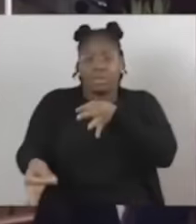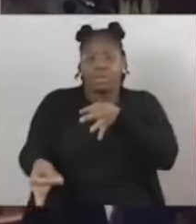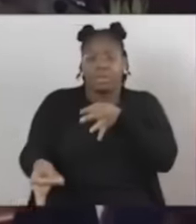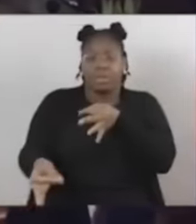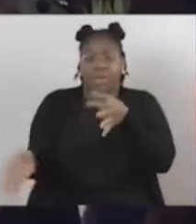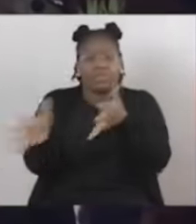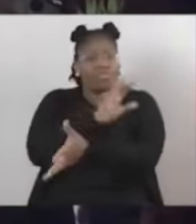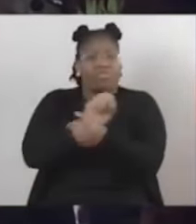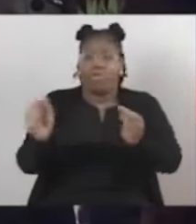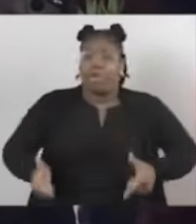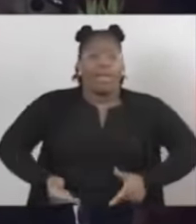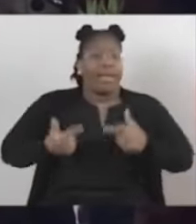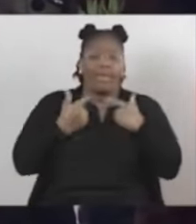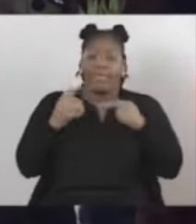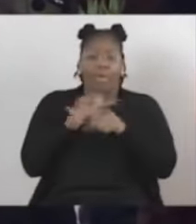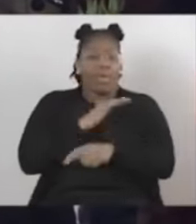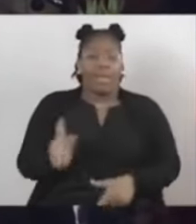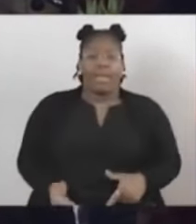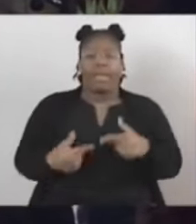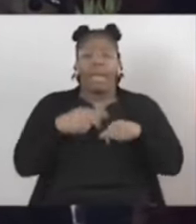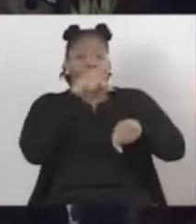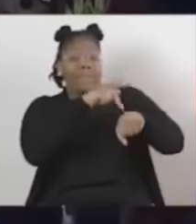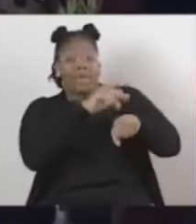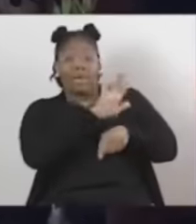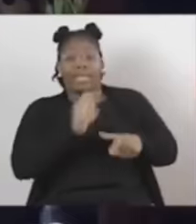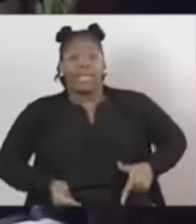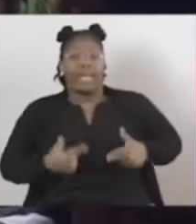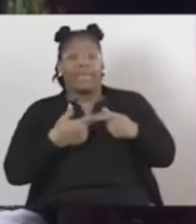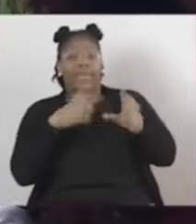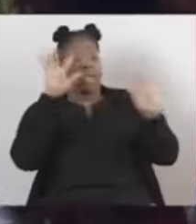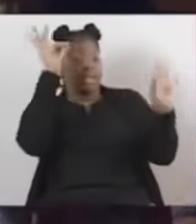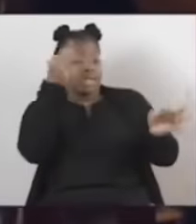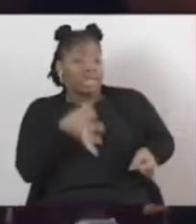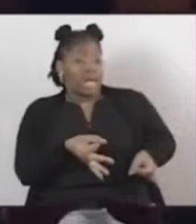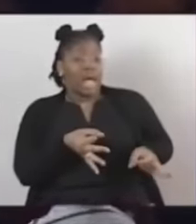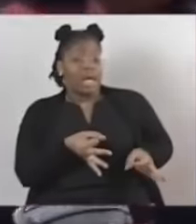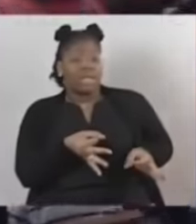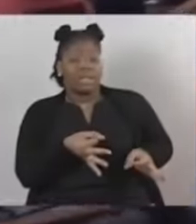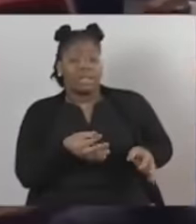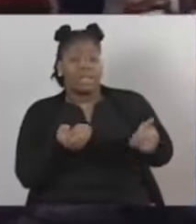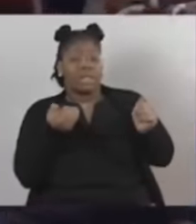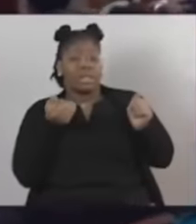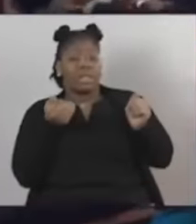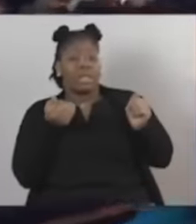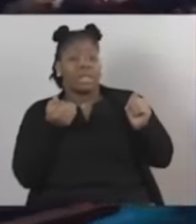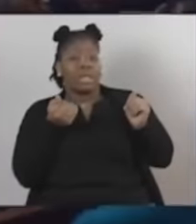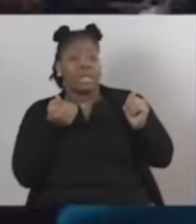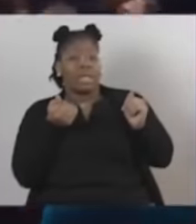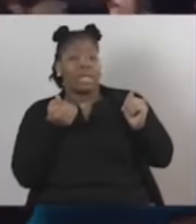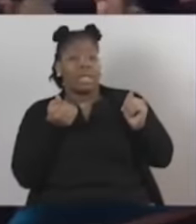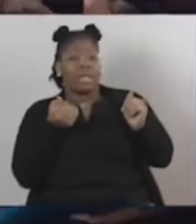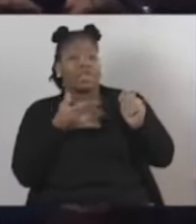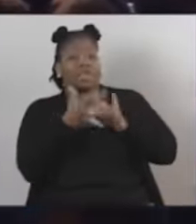Are you listening? In Peter's life, he chooses, here it is, to let him walk